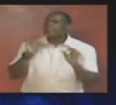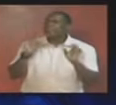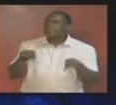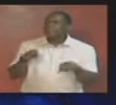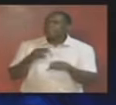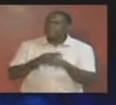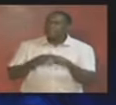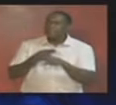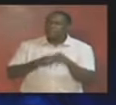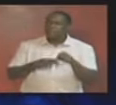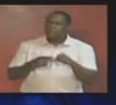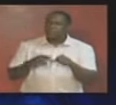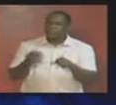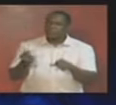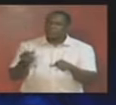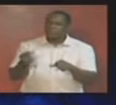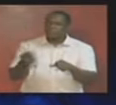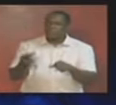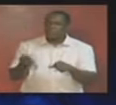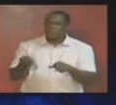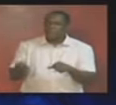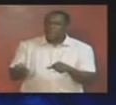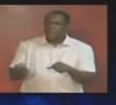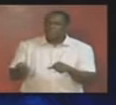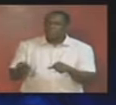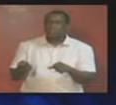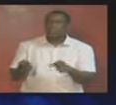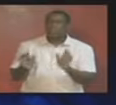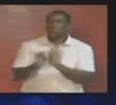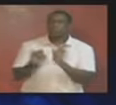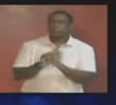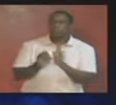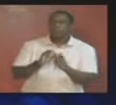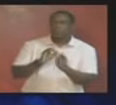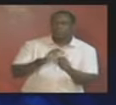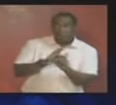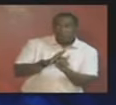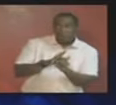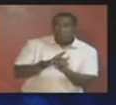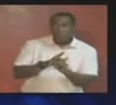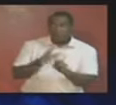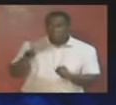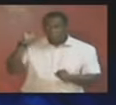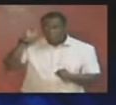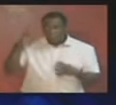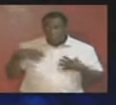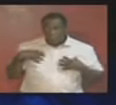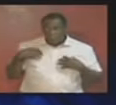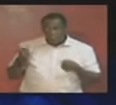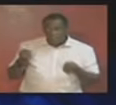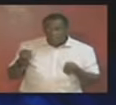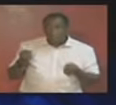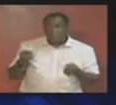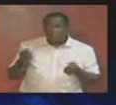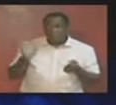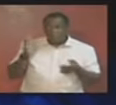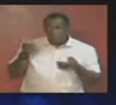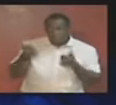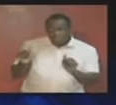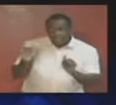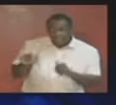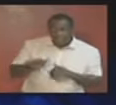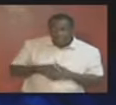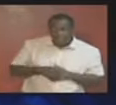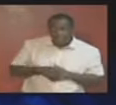detect COVID-19. Is that something our ministry is looking at? Do we have resources to do that? Is that